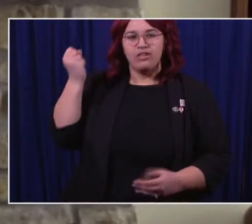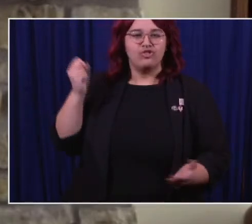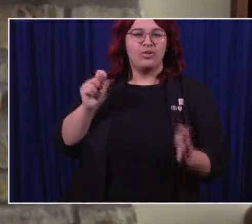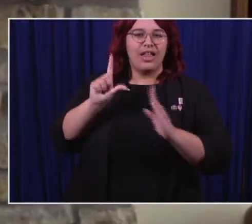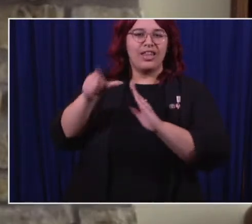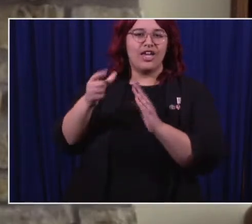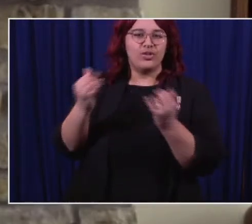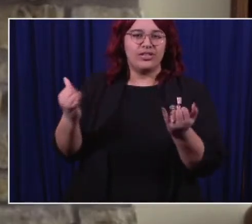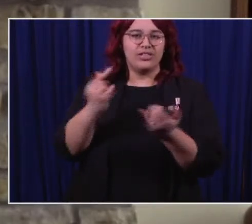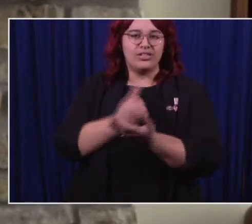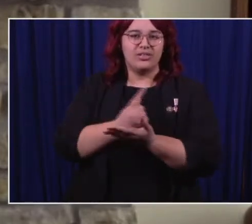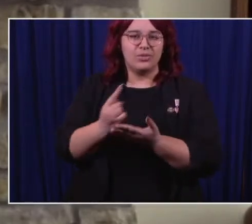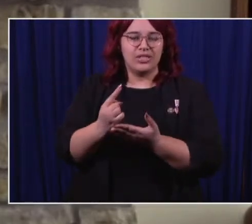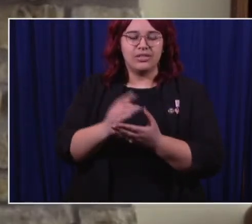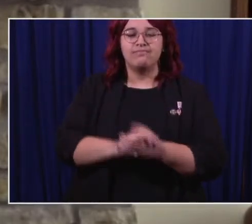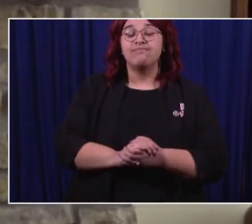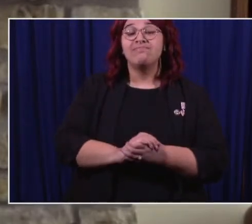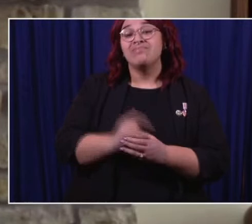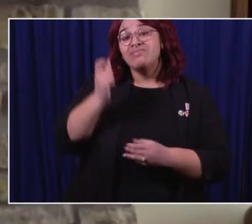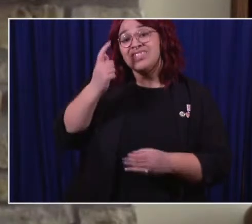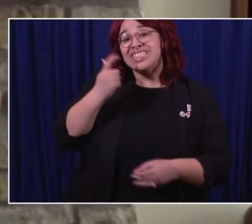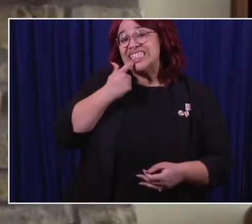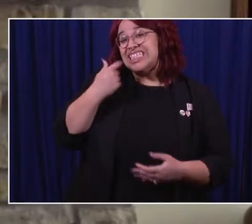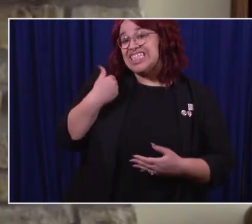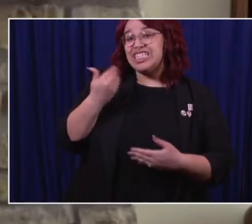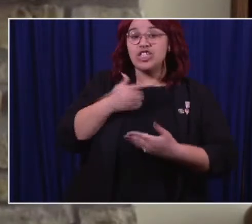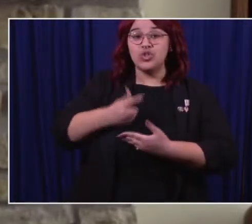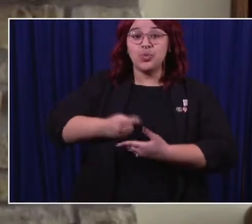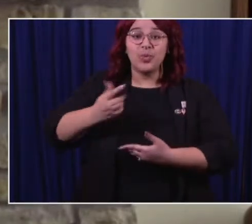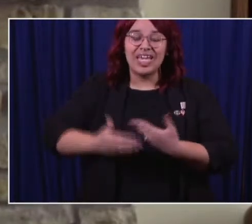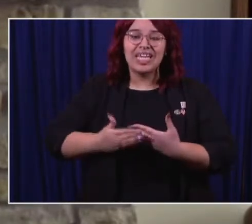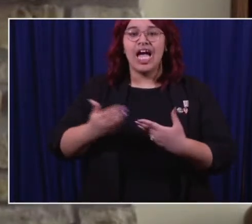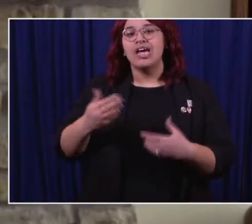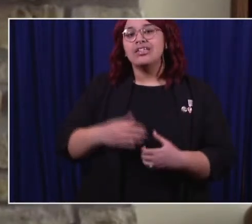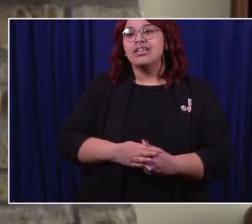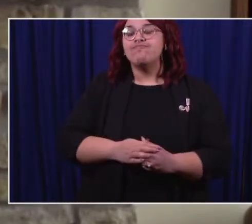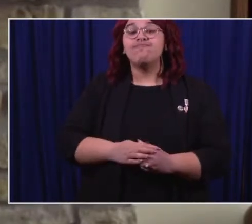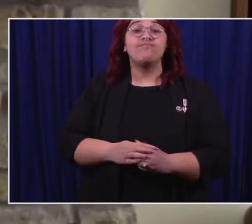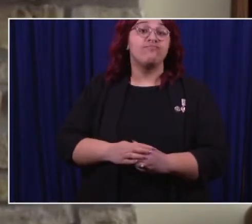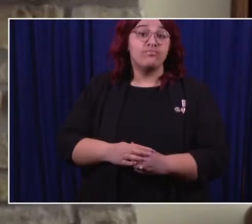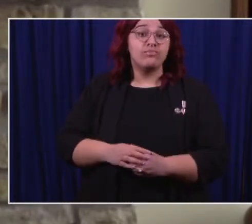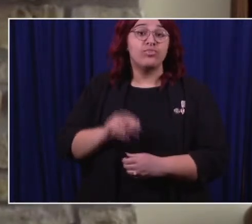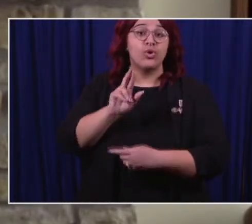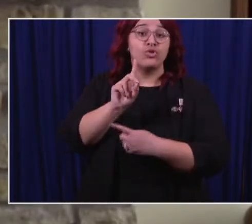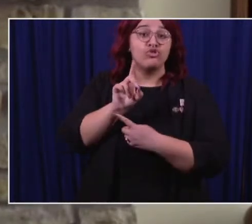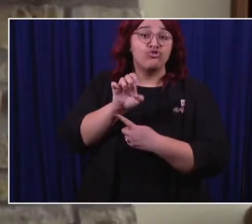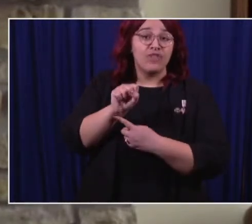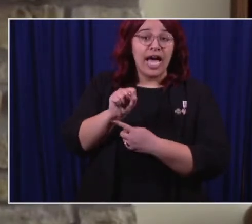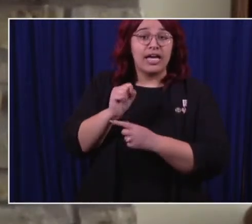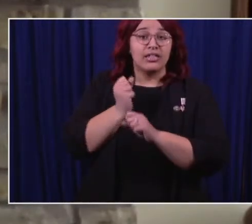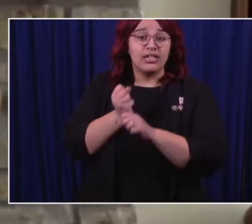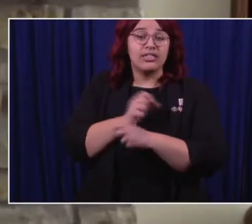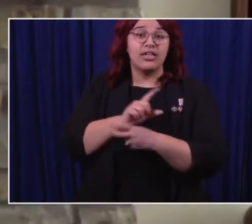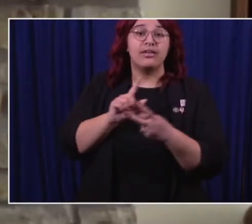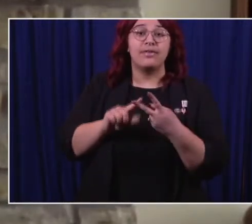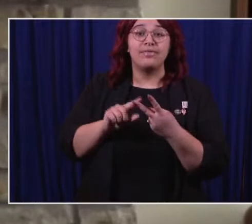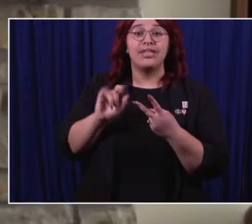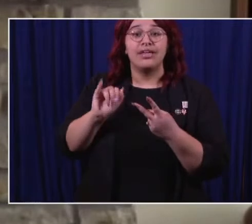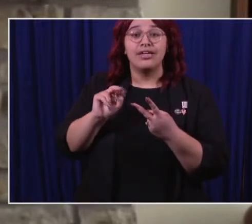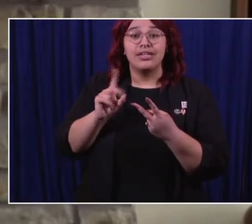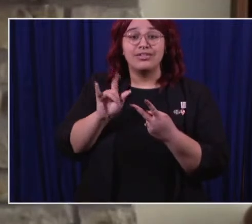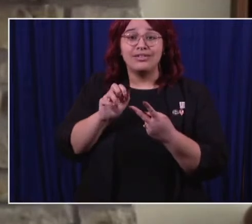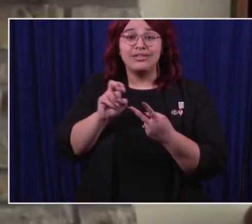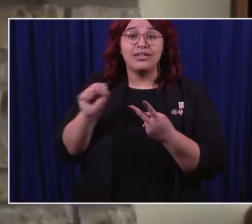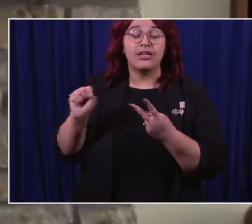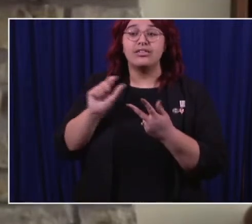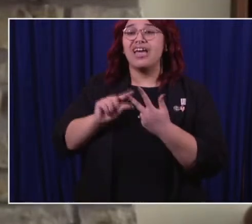I was on the phone this weekend talking in general to the Reds, to the Indians, and to the minor league baseball teams